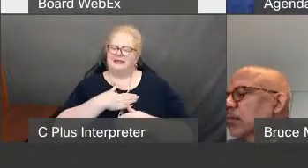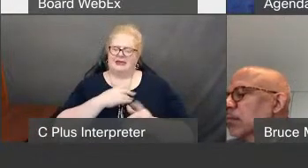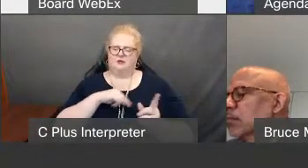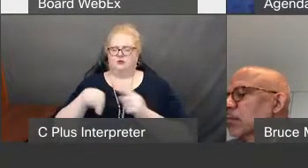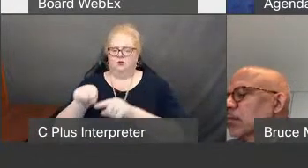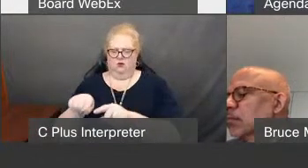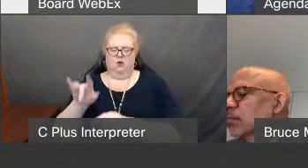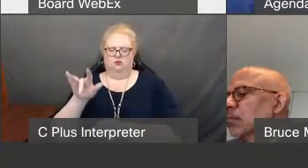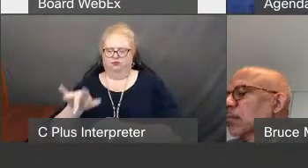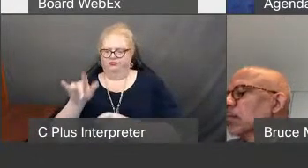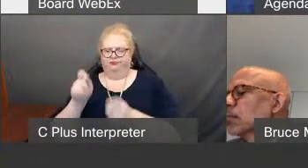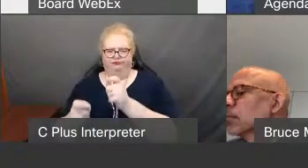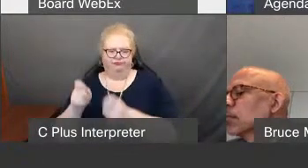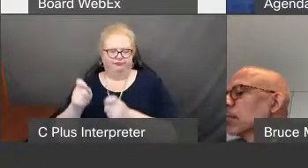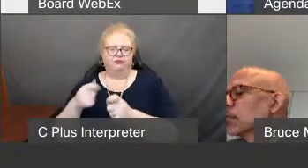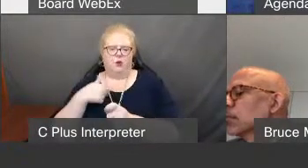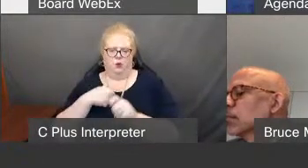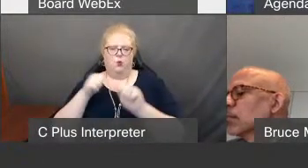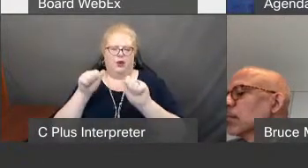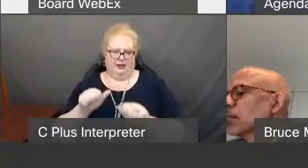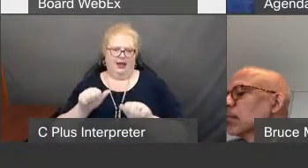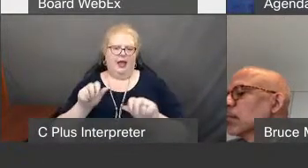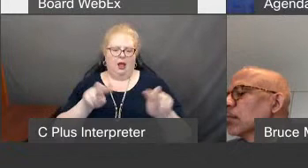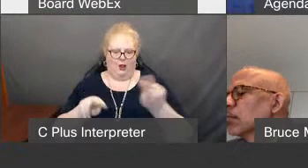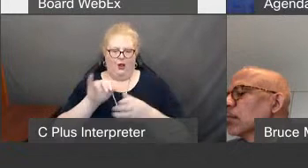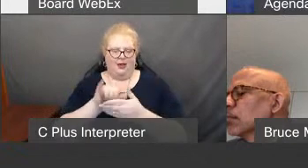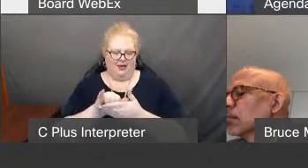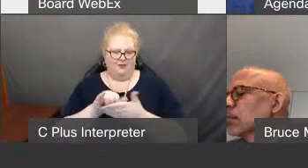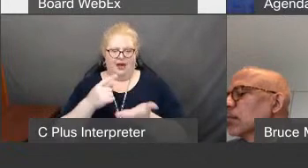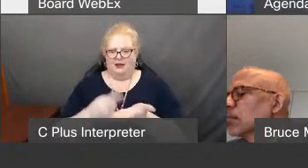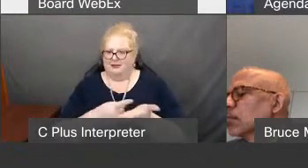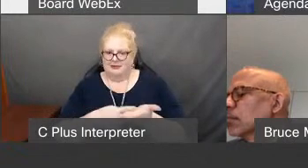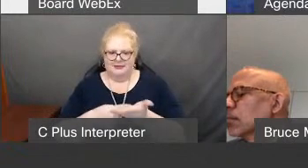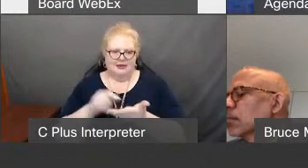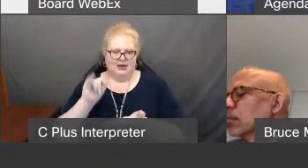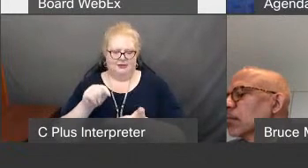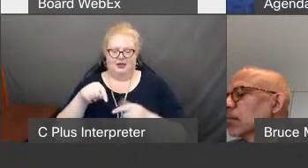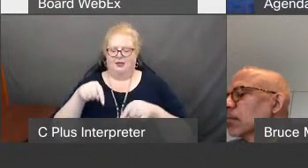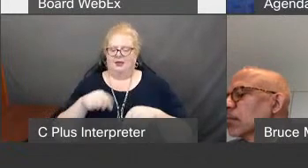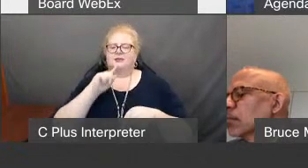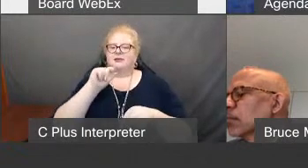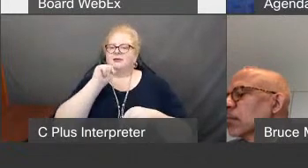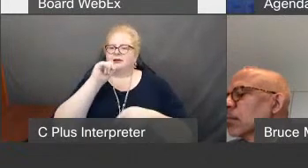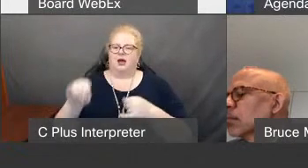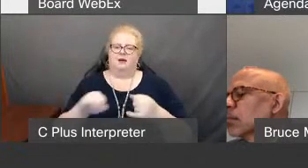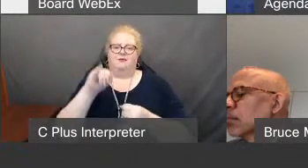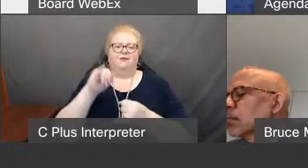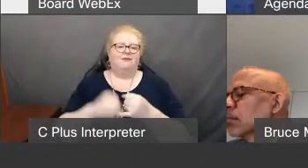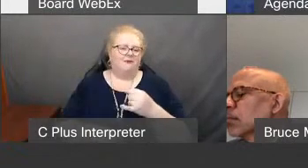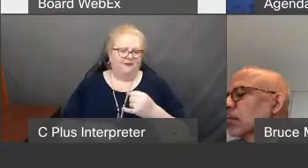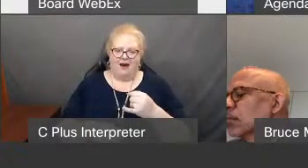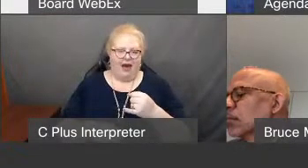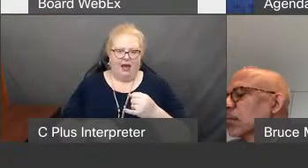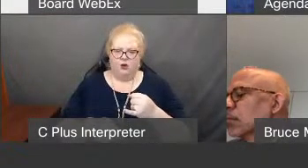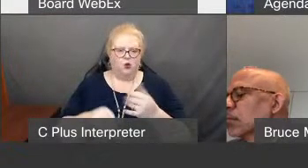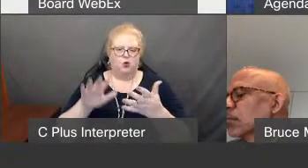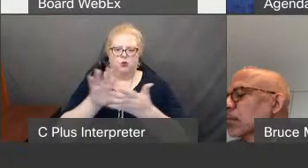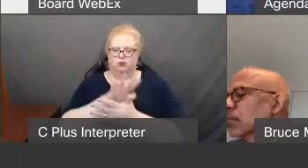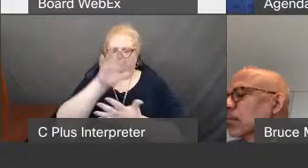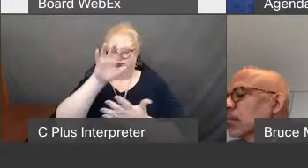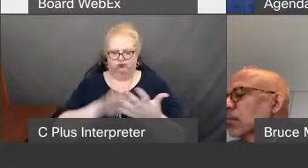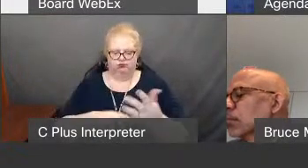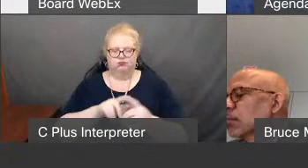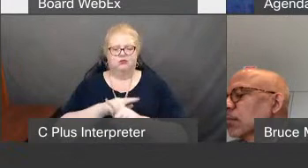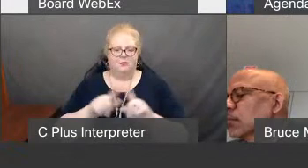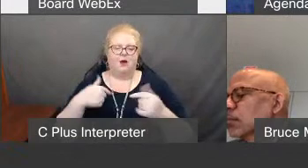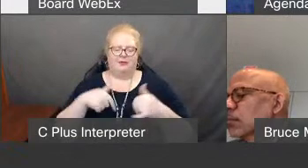see if anything needs to be adjusted as far as this is concerned. This is definitely not the final version of this. We're still working on it. It's a pretty complex thing to put